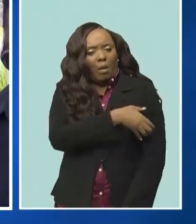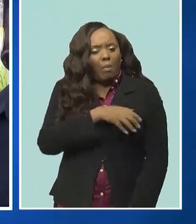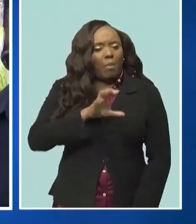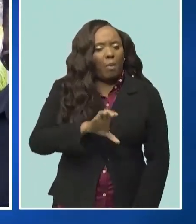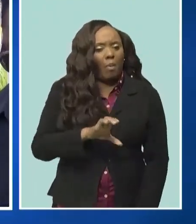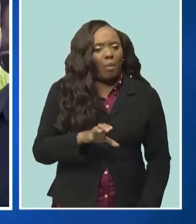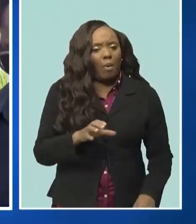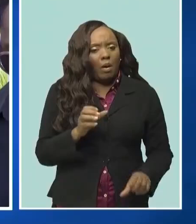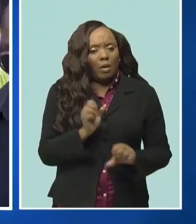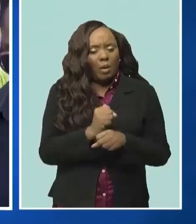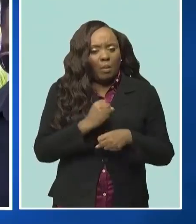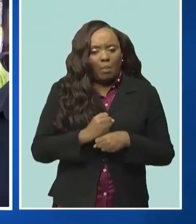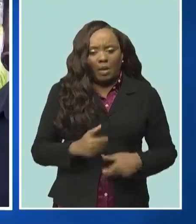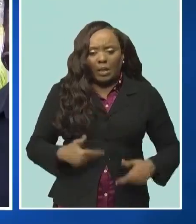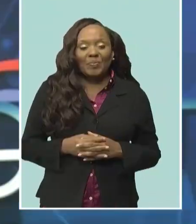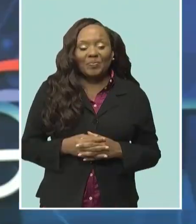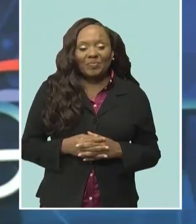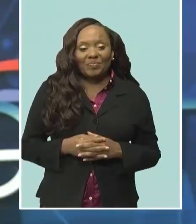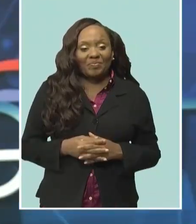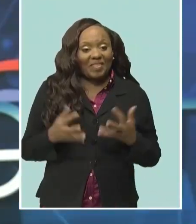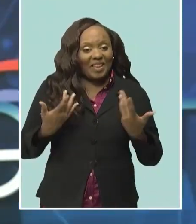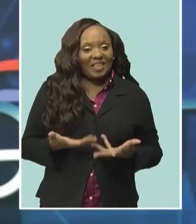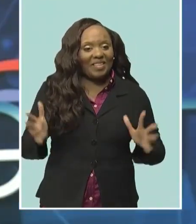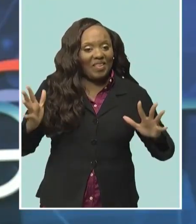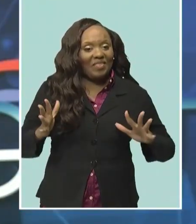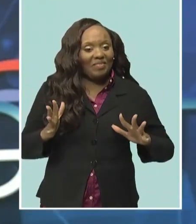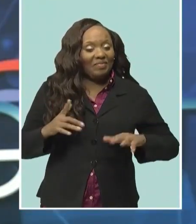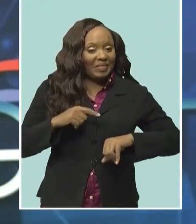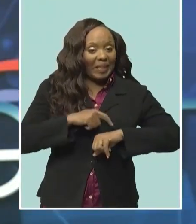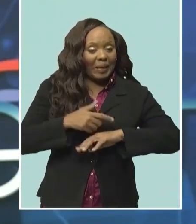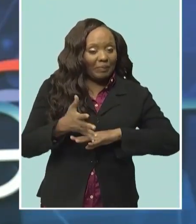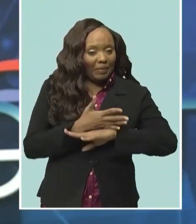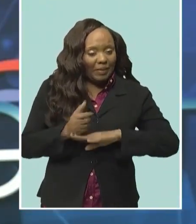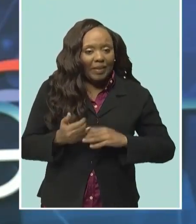a living for themselves and their families. And that's our time tonight. Thank you for